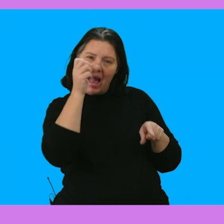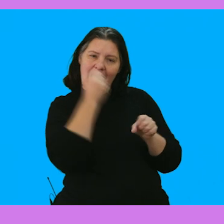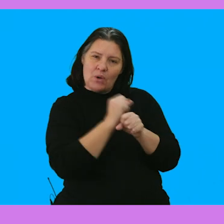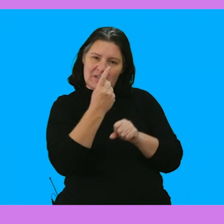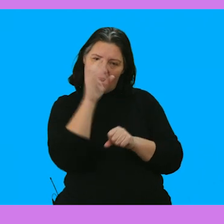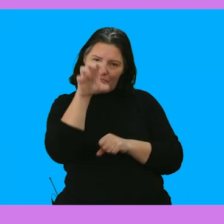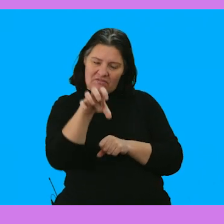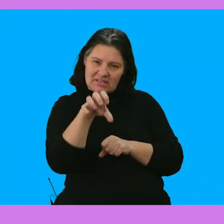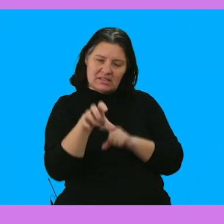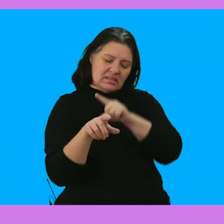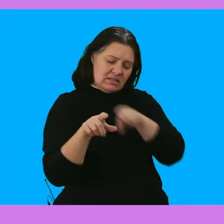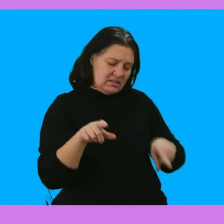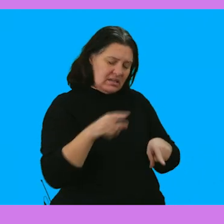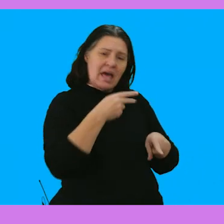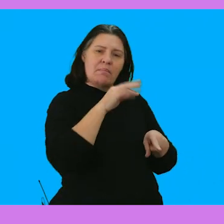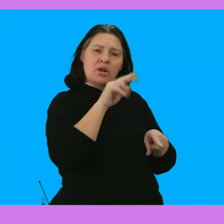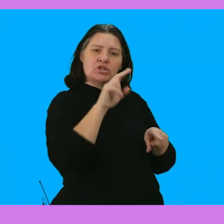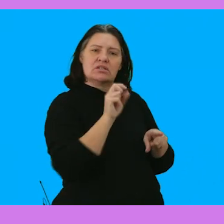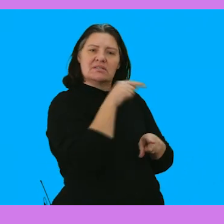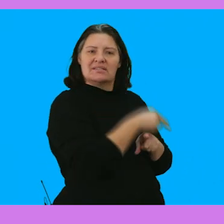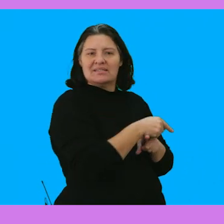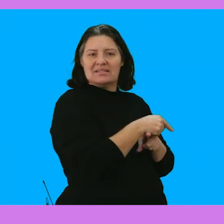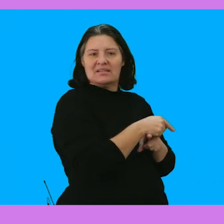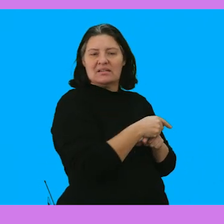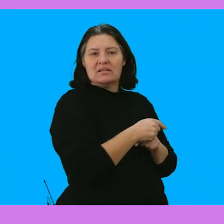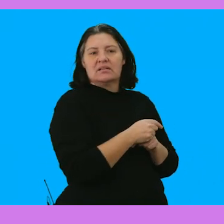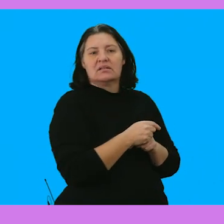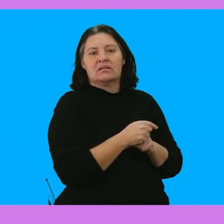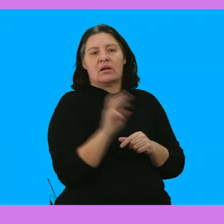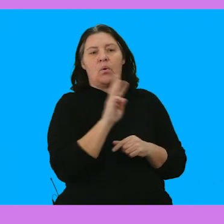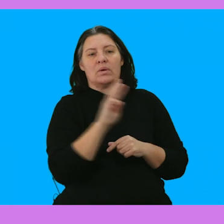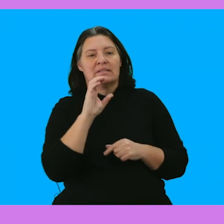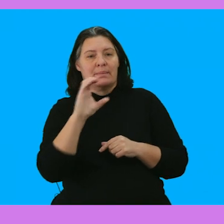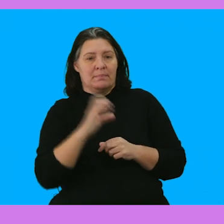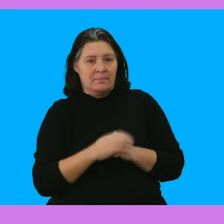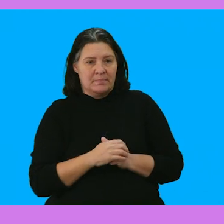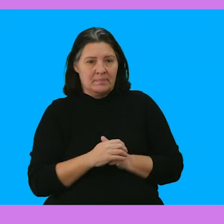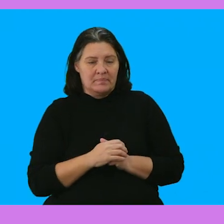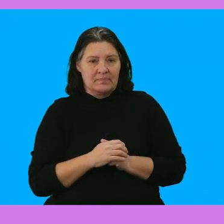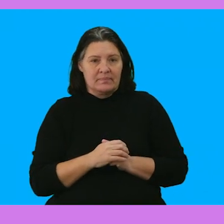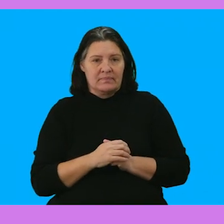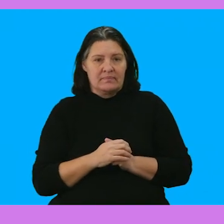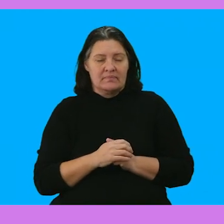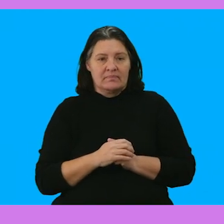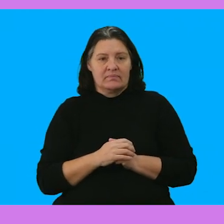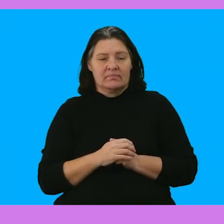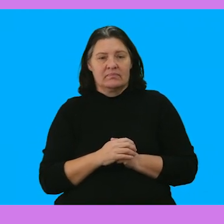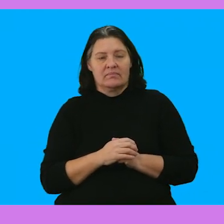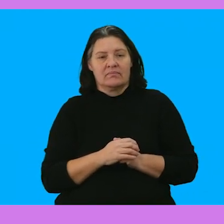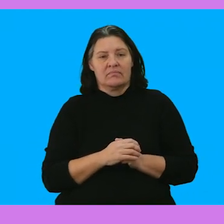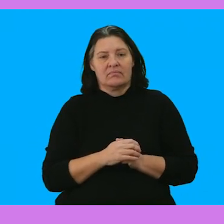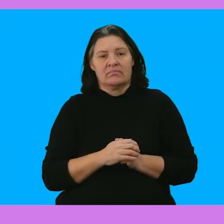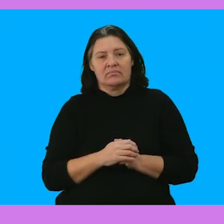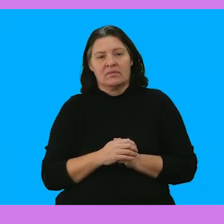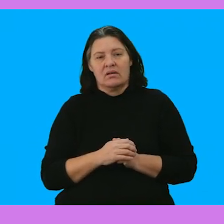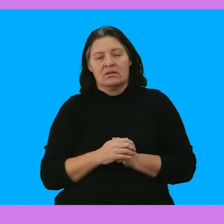to us. They're in Gauteng province. And then Hermanus will be here, right in Western Cape.